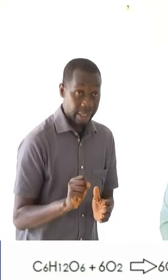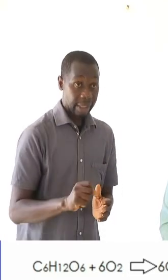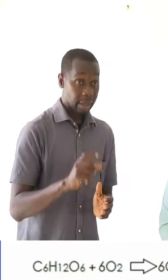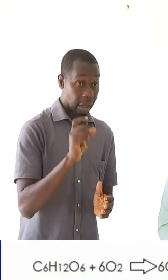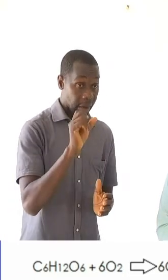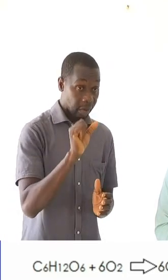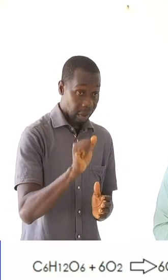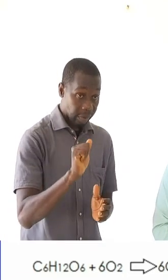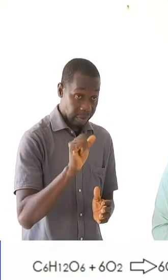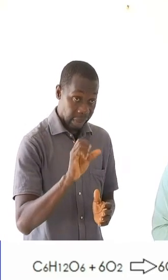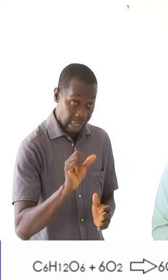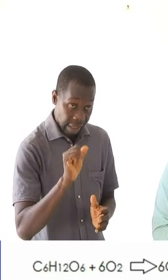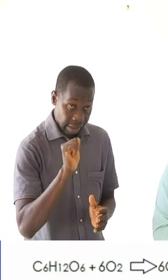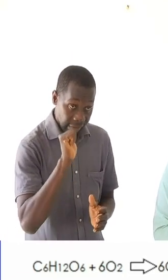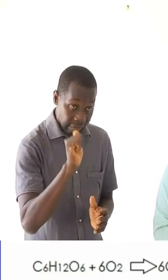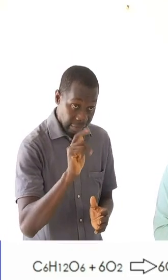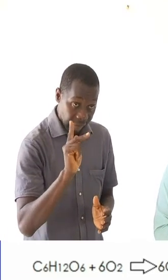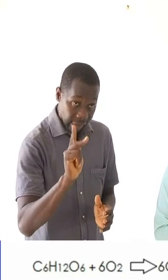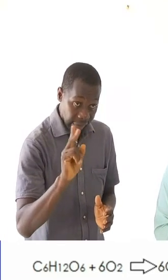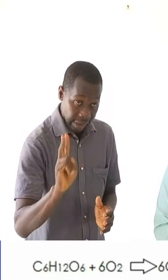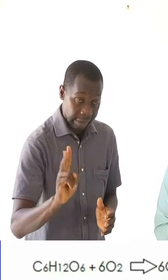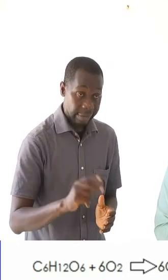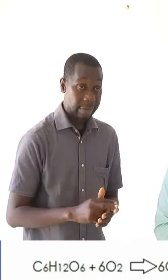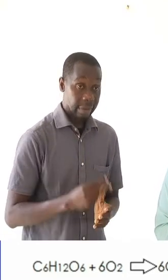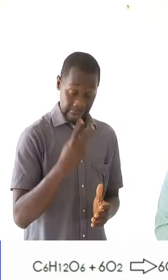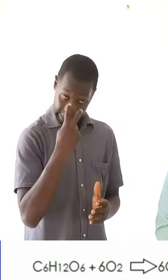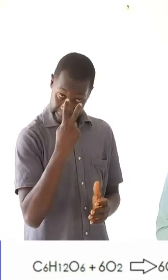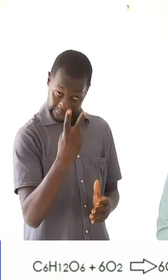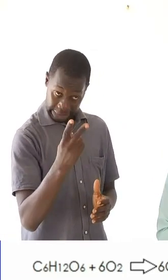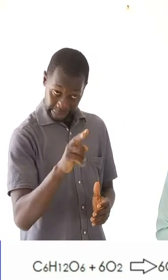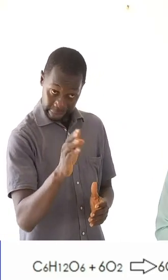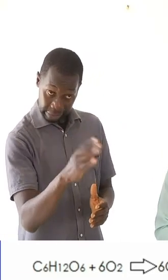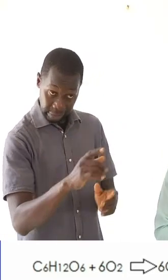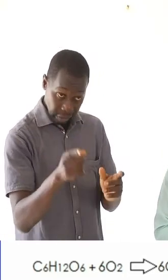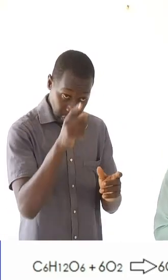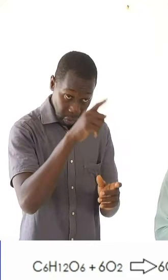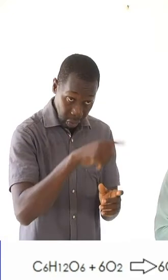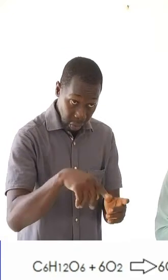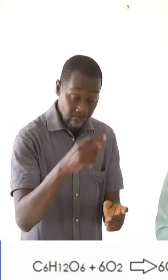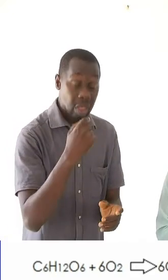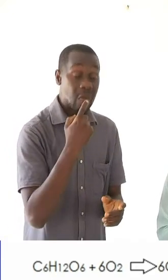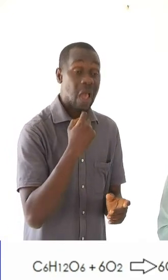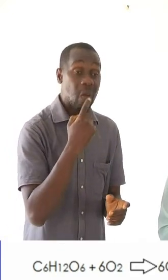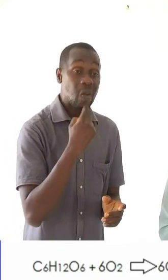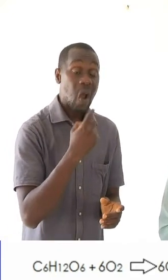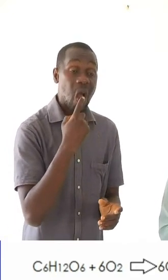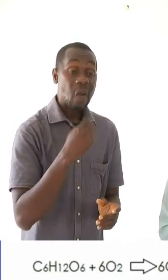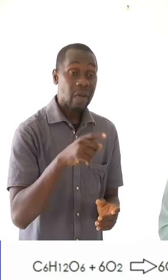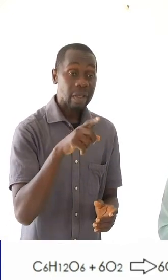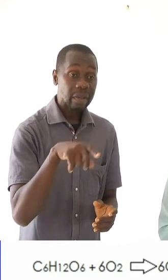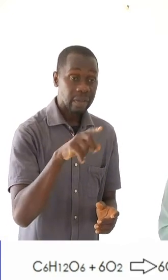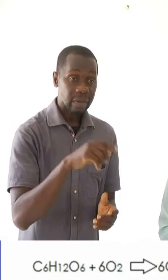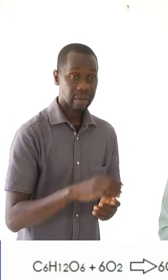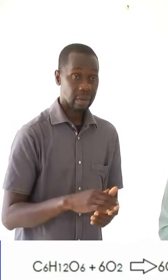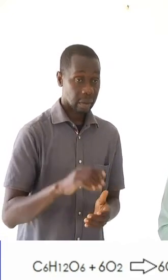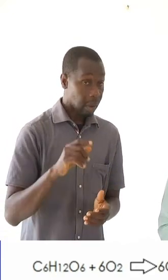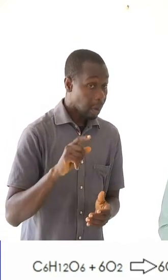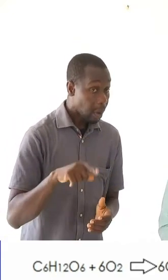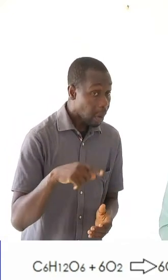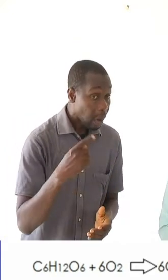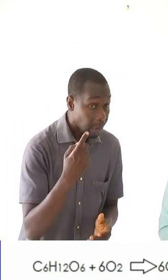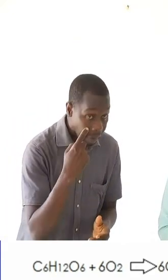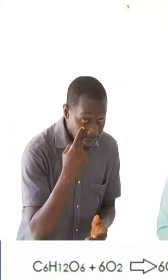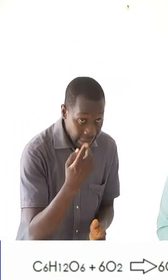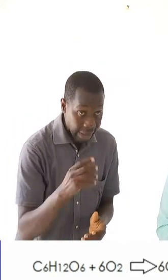is alveolus, okay, and you can see the alveolus is surrounded by a blood vessel. And of course, these